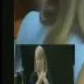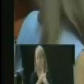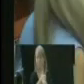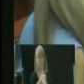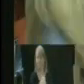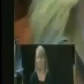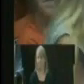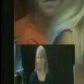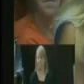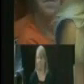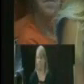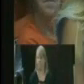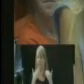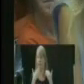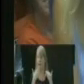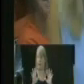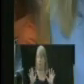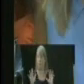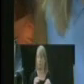Thank you.